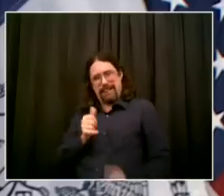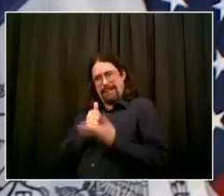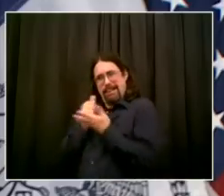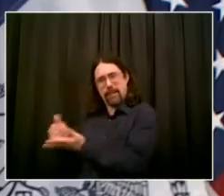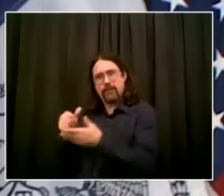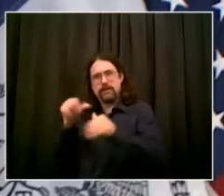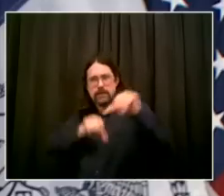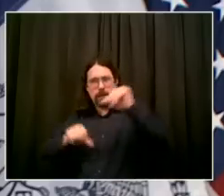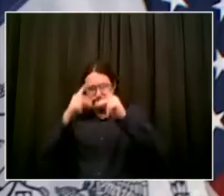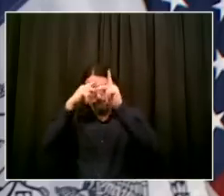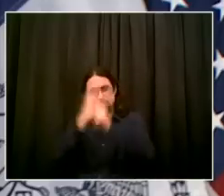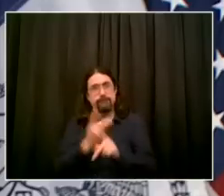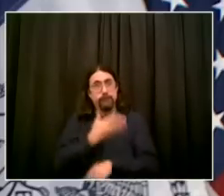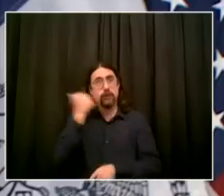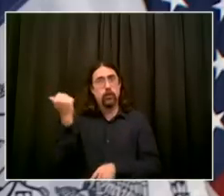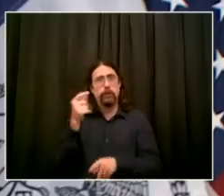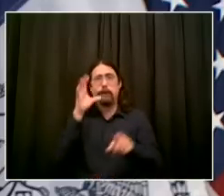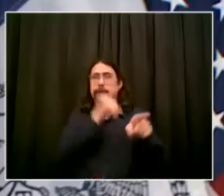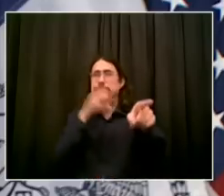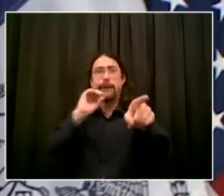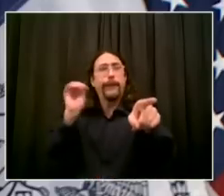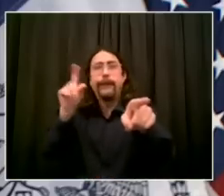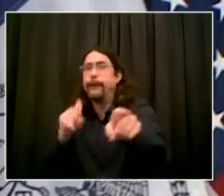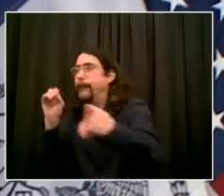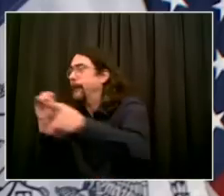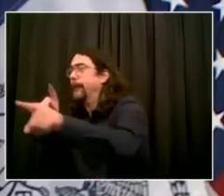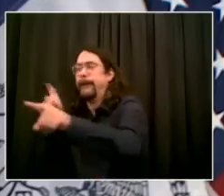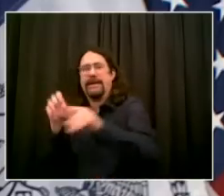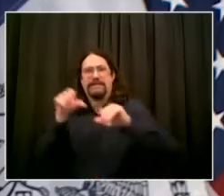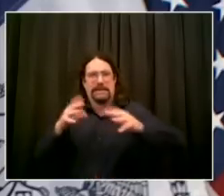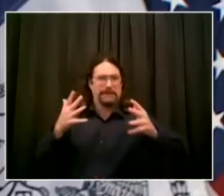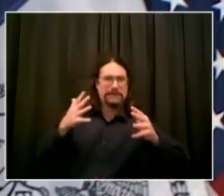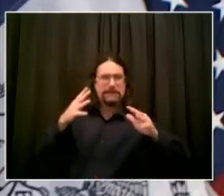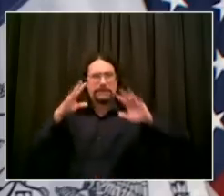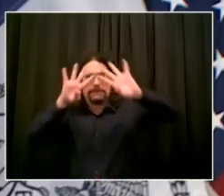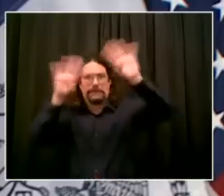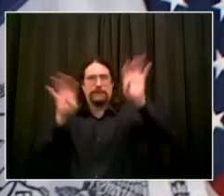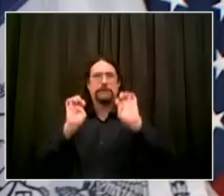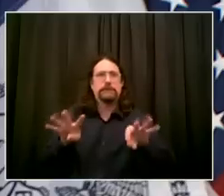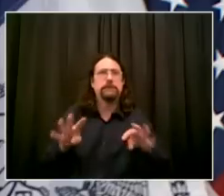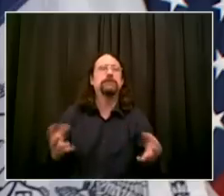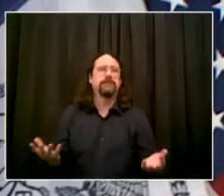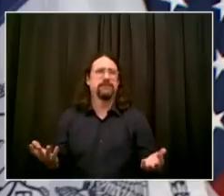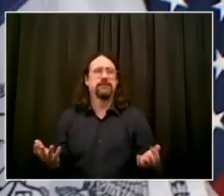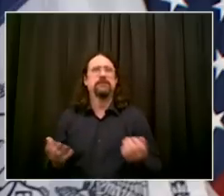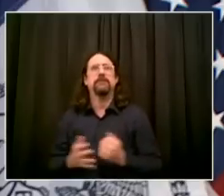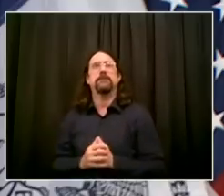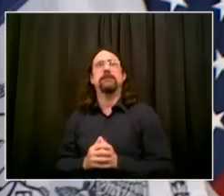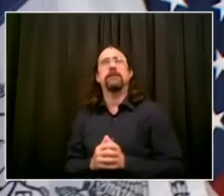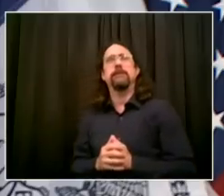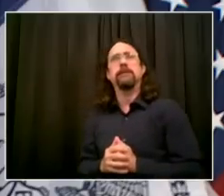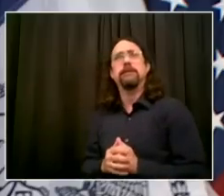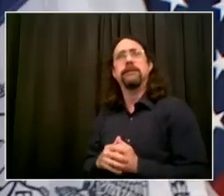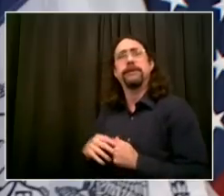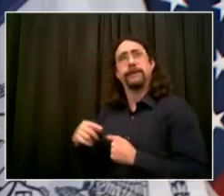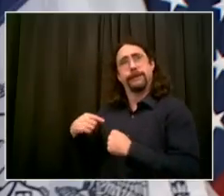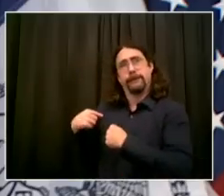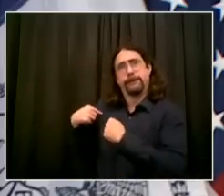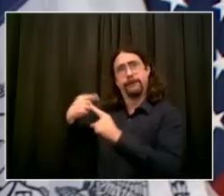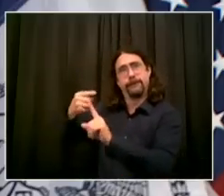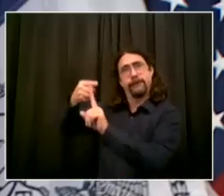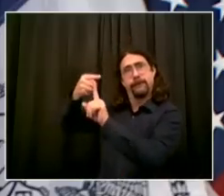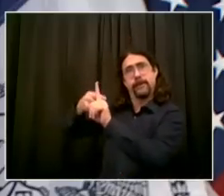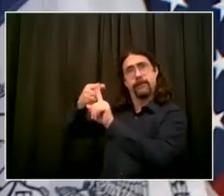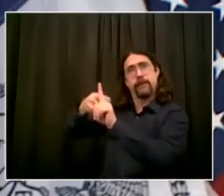virus so low. We need more and more testing than ever. And in fact, even amidst the challenges we're facing now, some good news